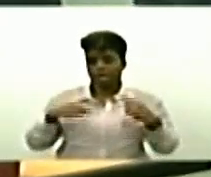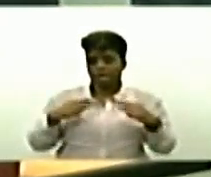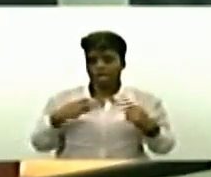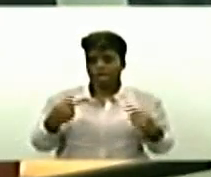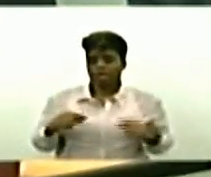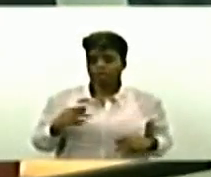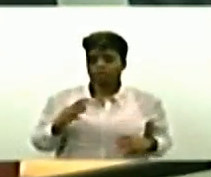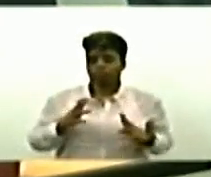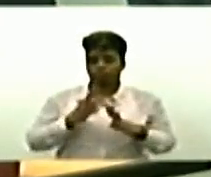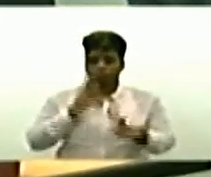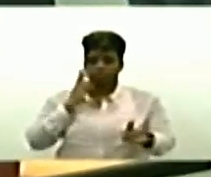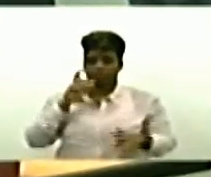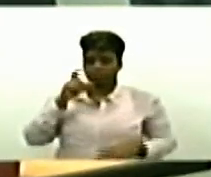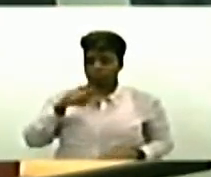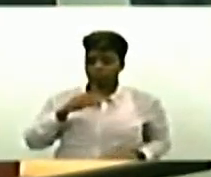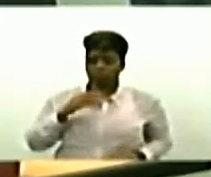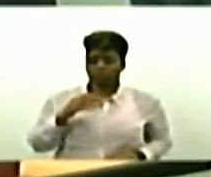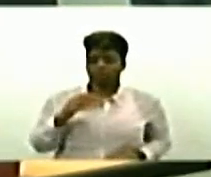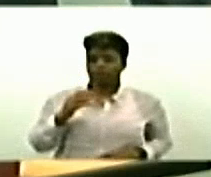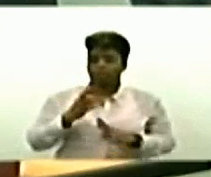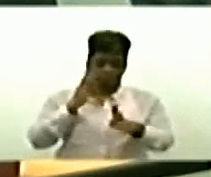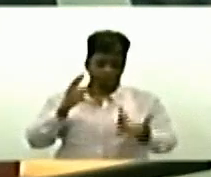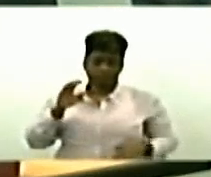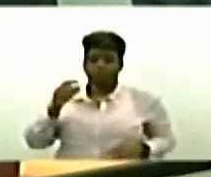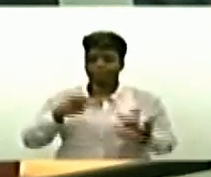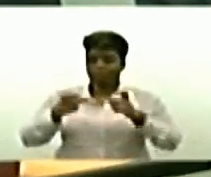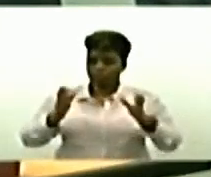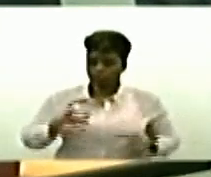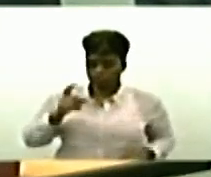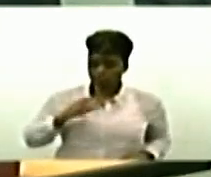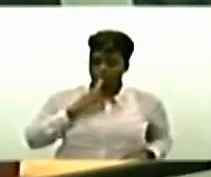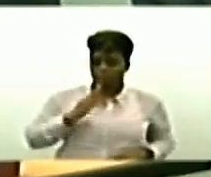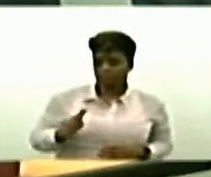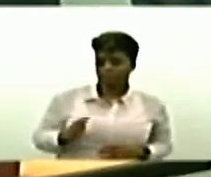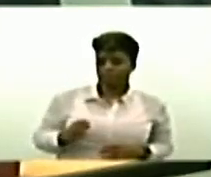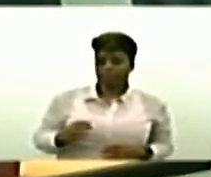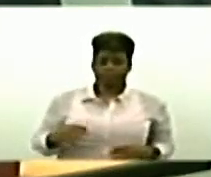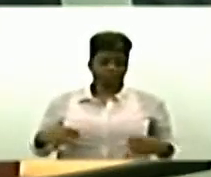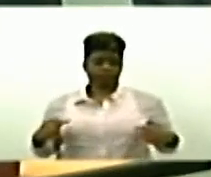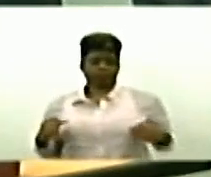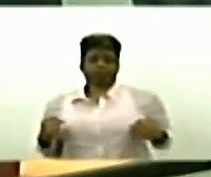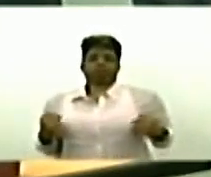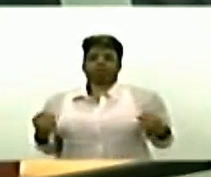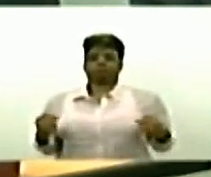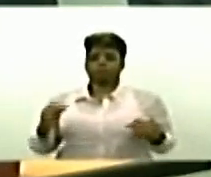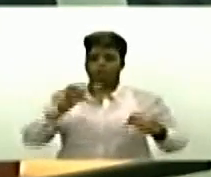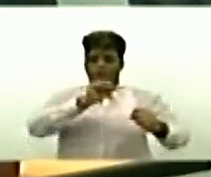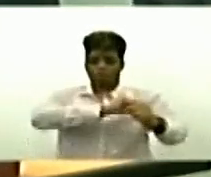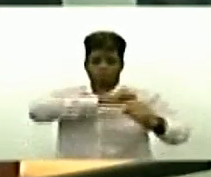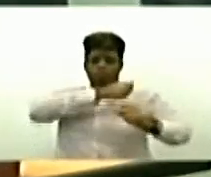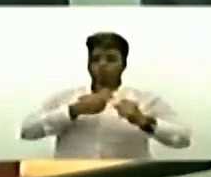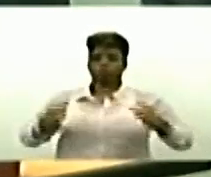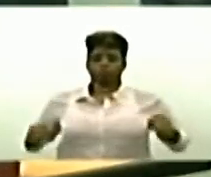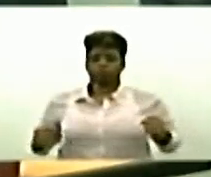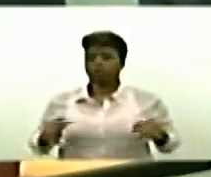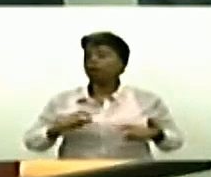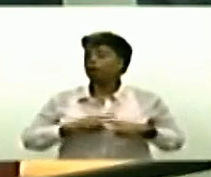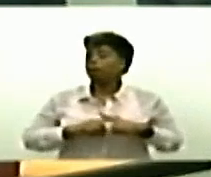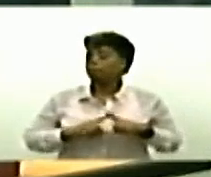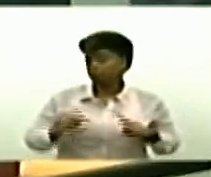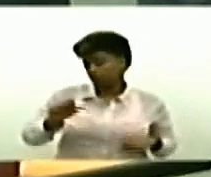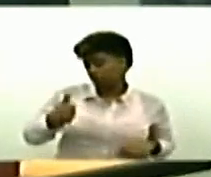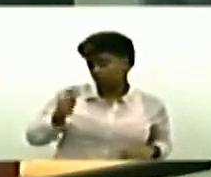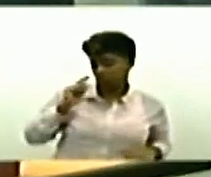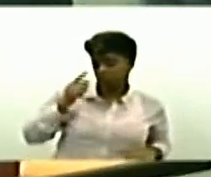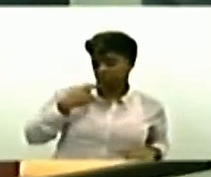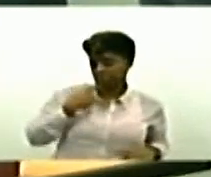look very stern, very formal, very stiff, very authoritarian. There are others that will go